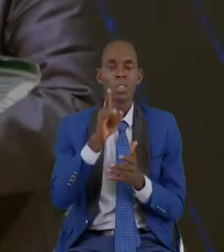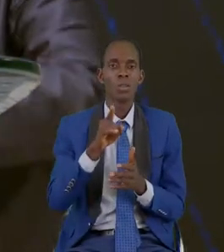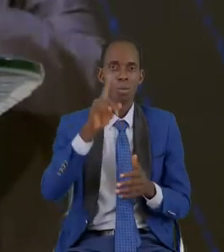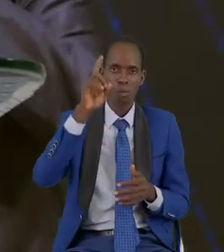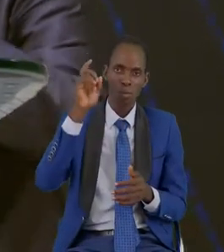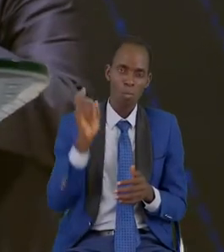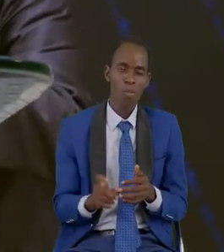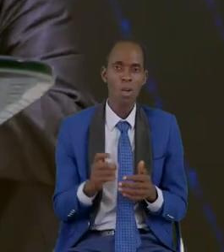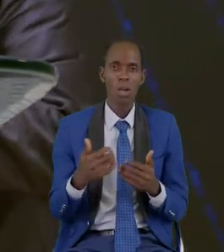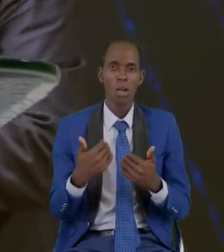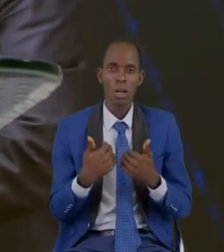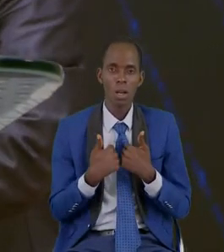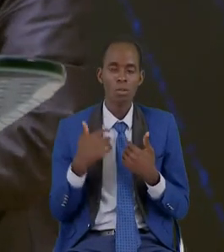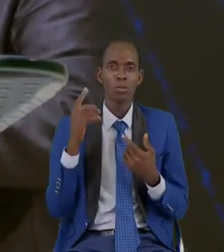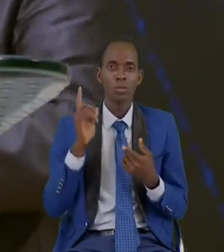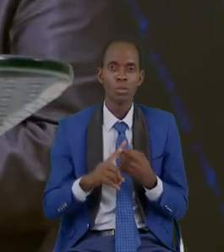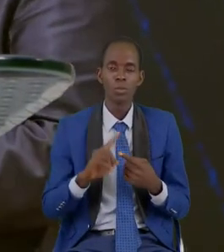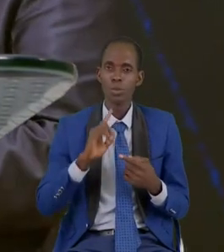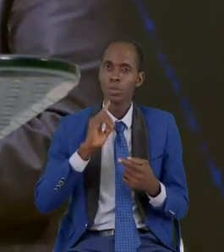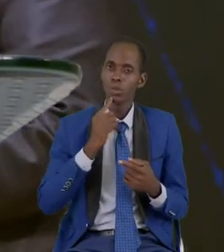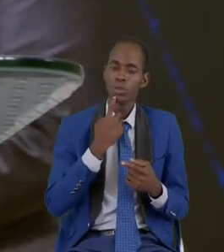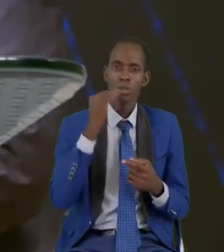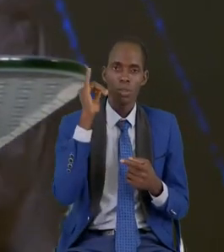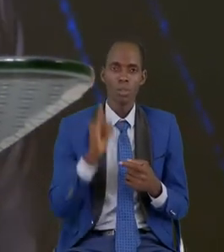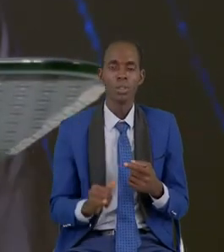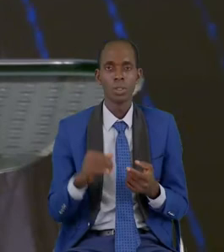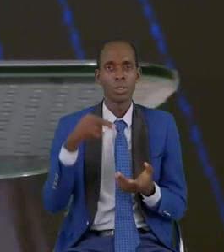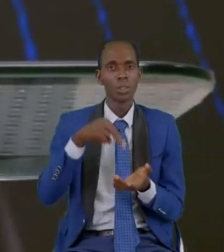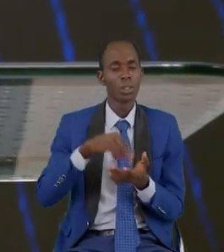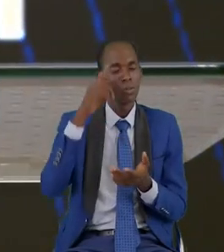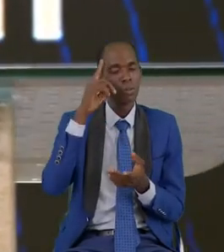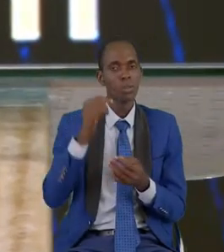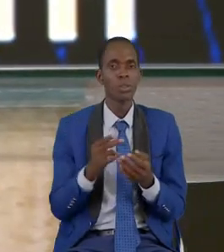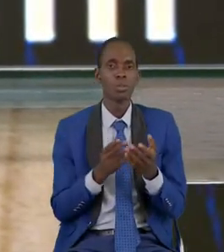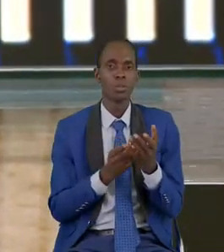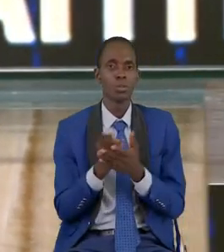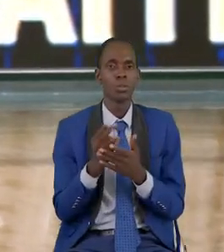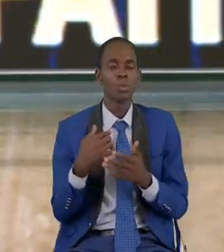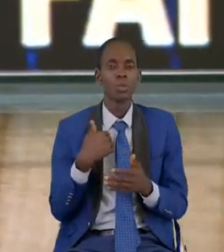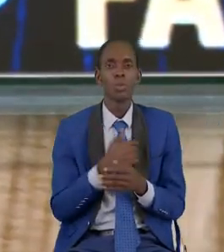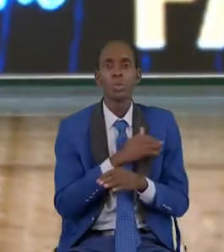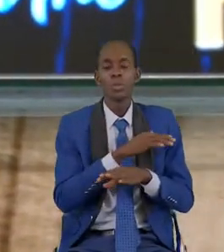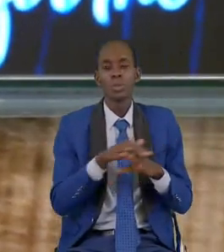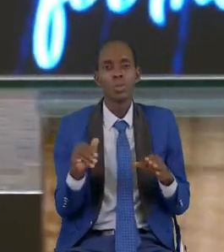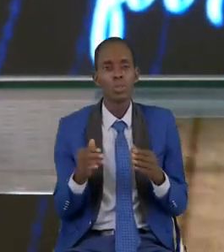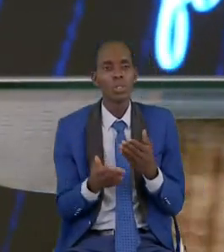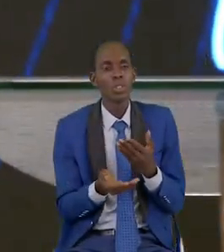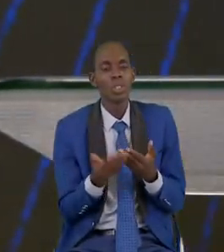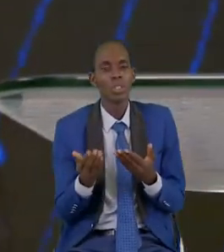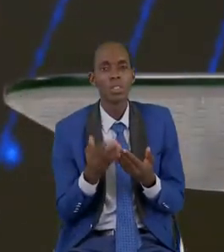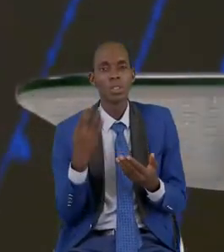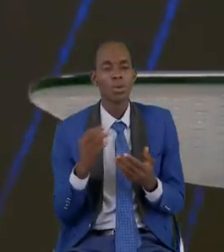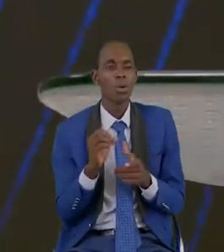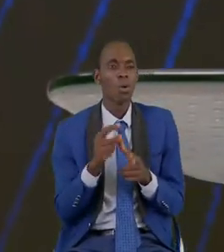to earnestly contend. We don't sleepishly contend. We don't